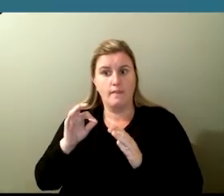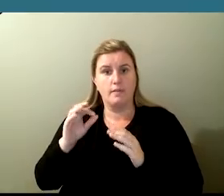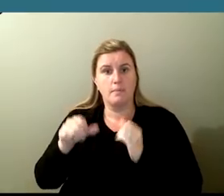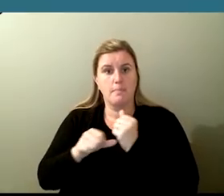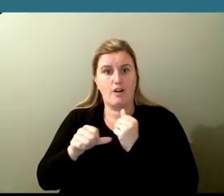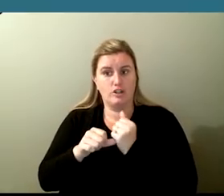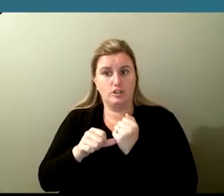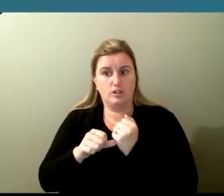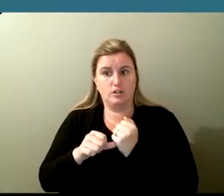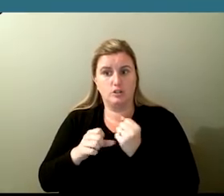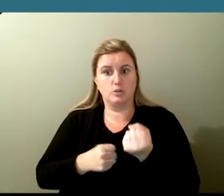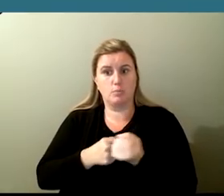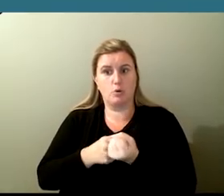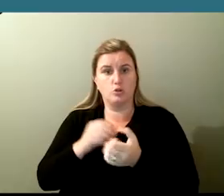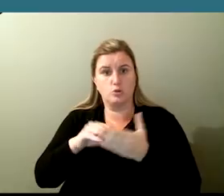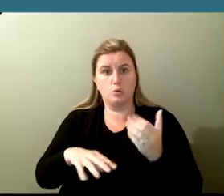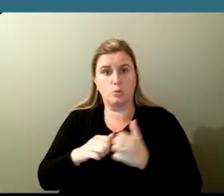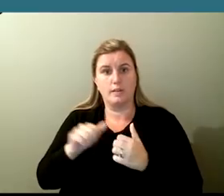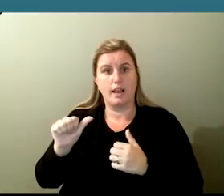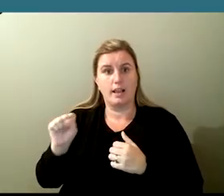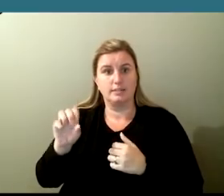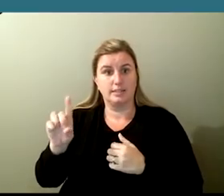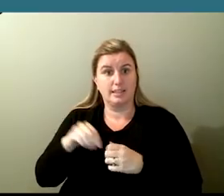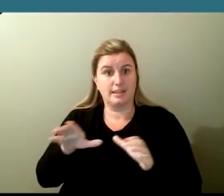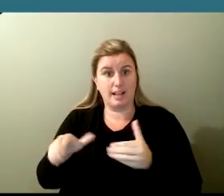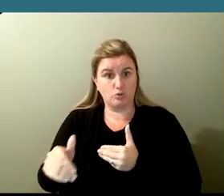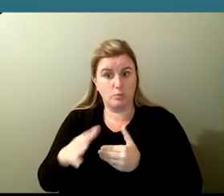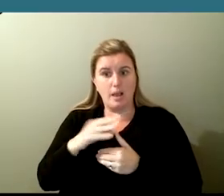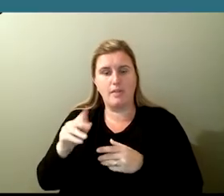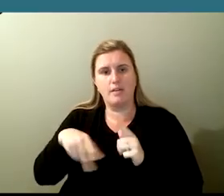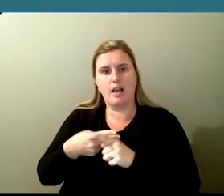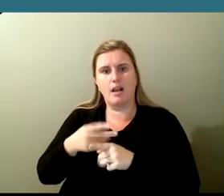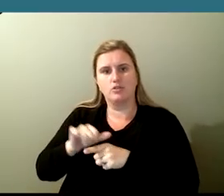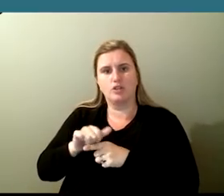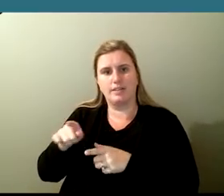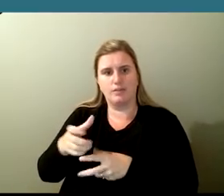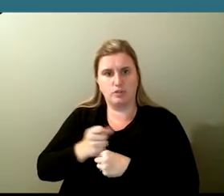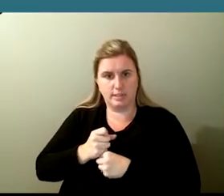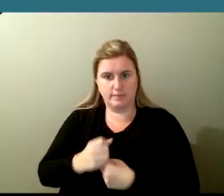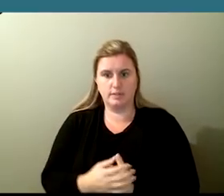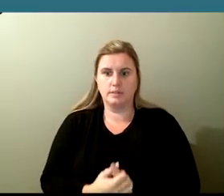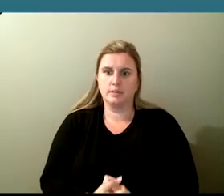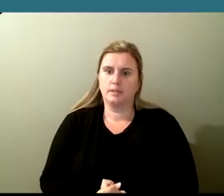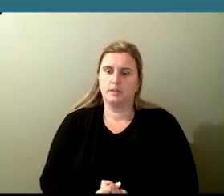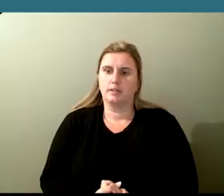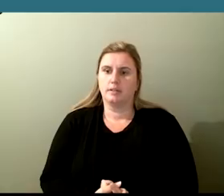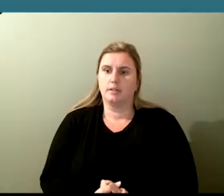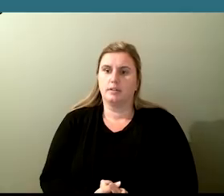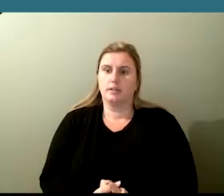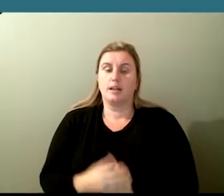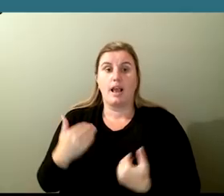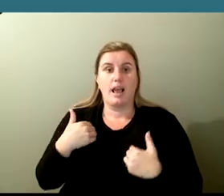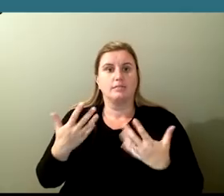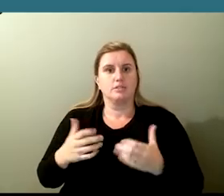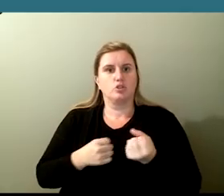educators supporting students with ASD in classroom and the kind of trainings that they receive, which has